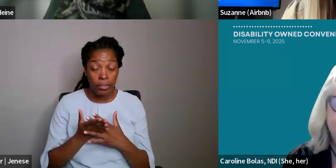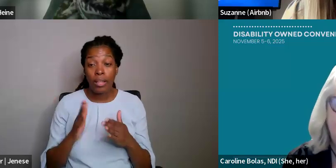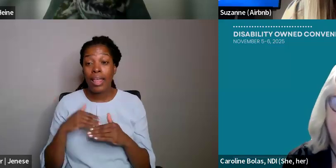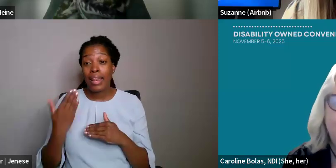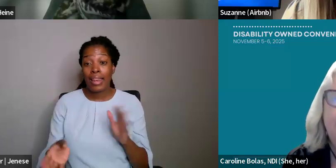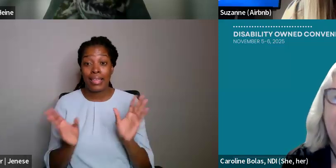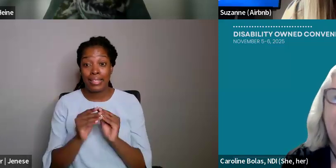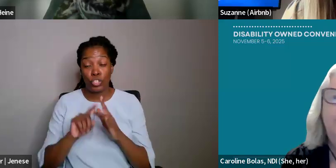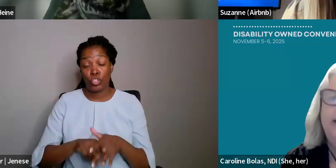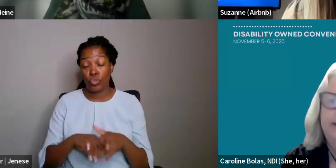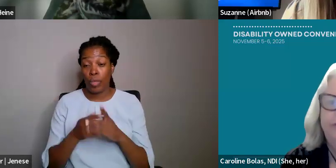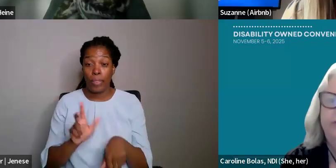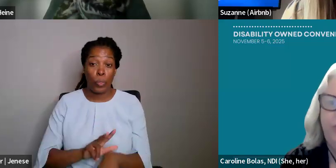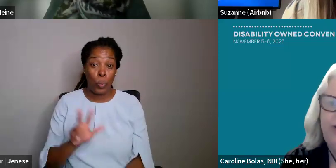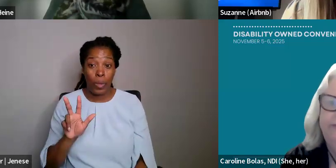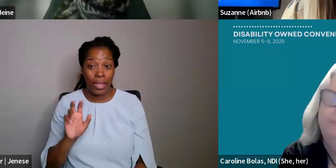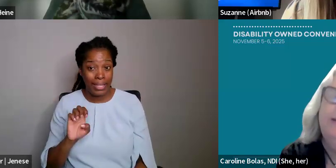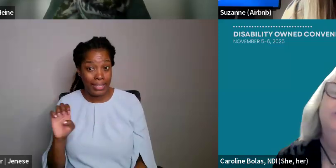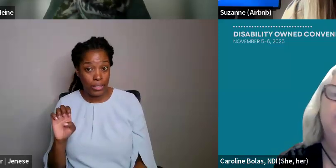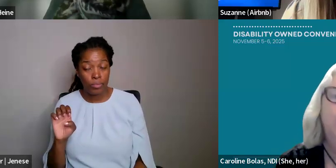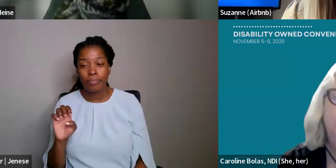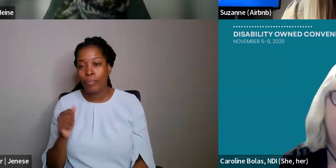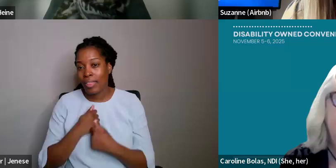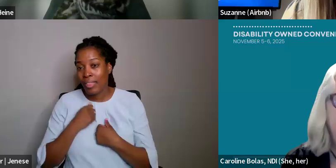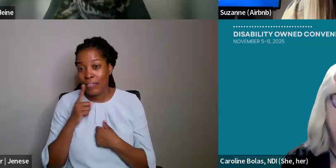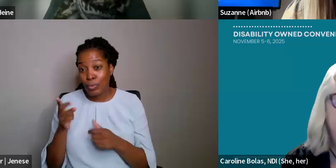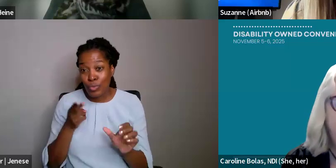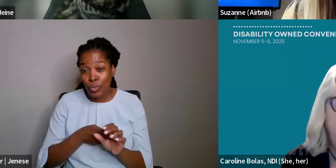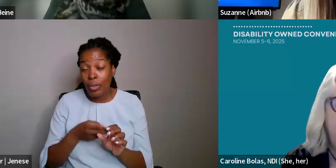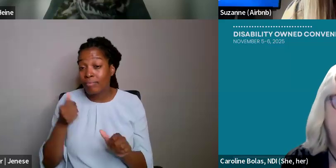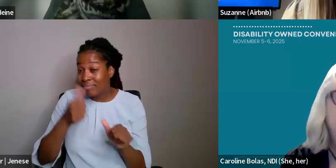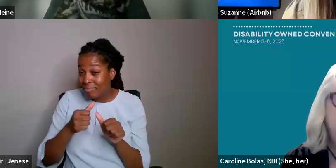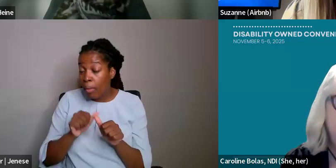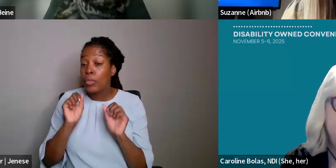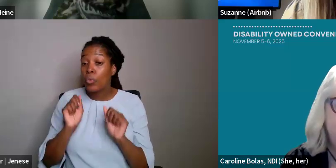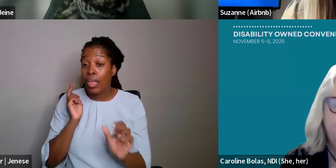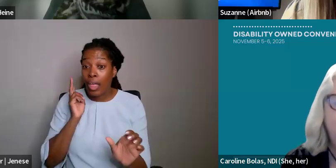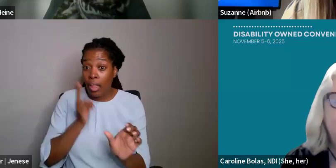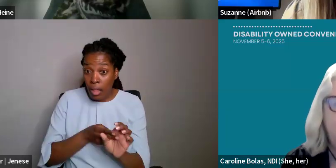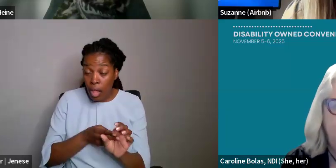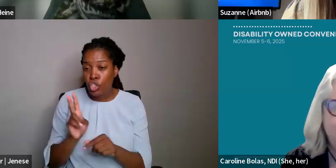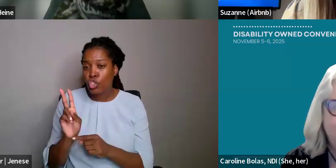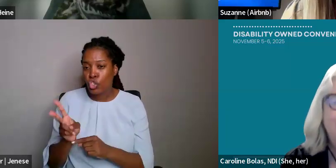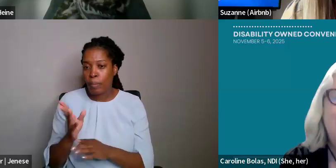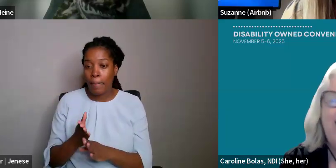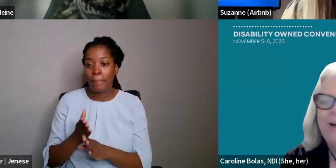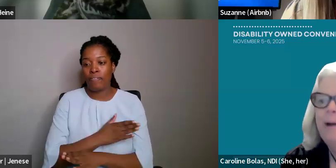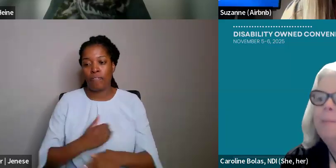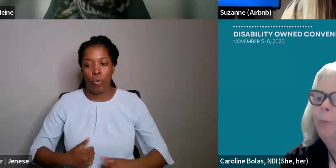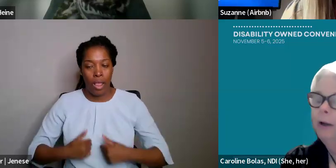p.m. Eastern Time. We'd love you to join. Remember, you can only click the link to join 2 minutes before we go